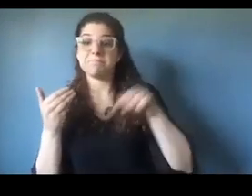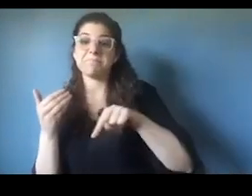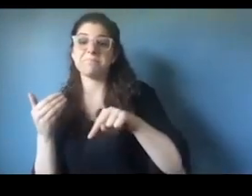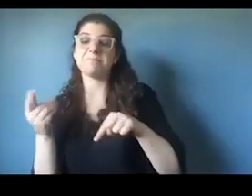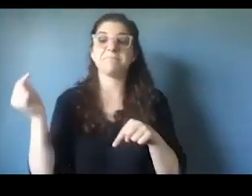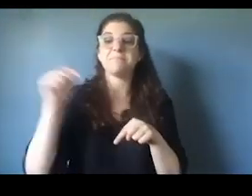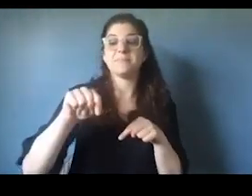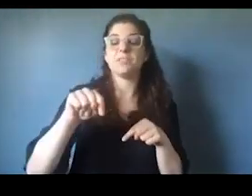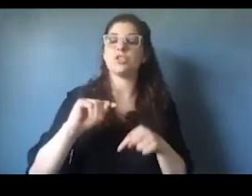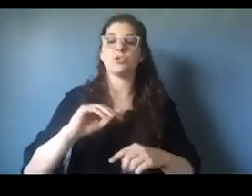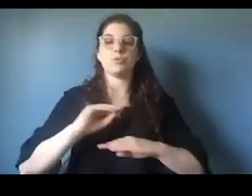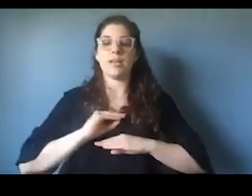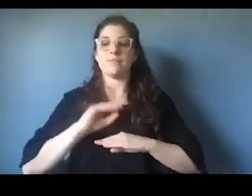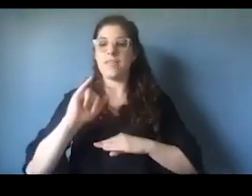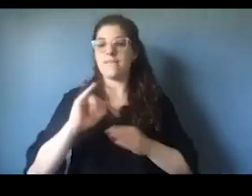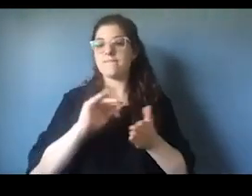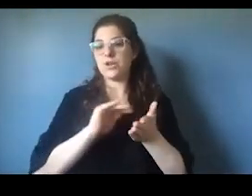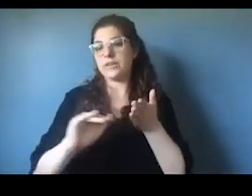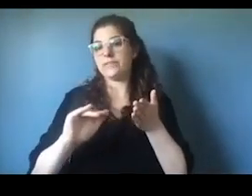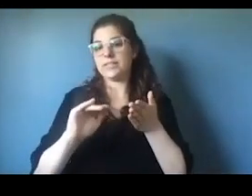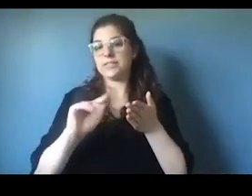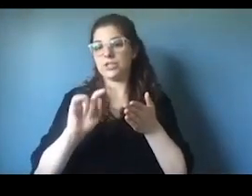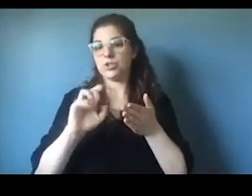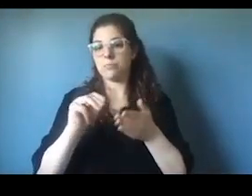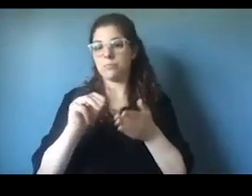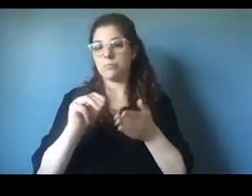forgiveness terms of those kinds of loans.